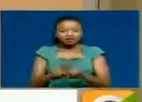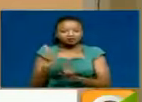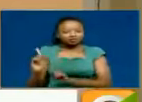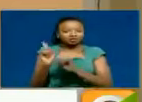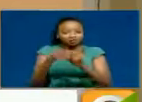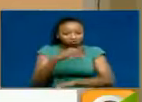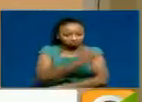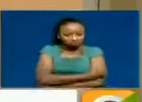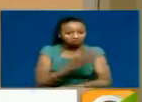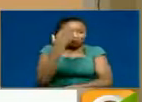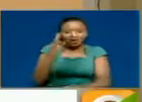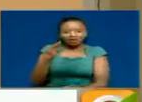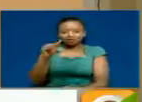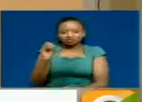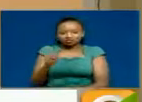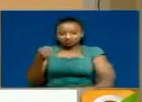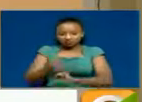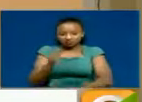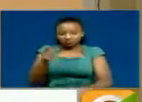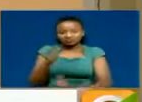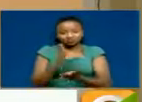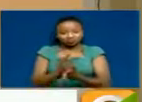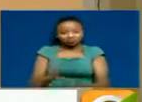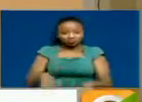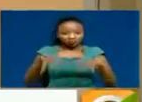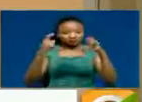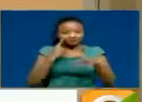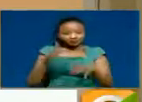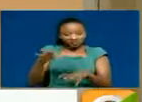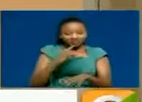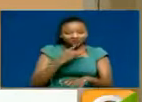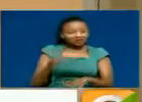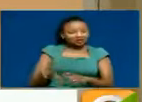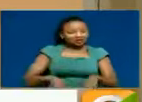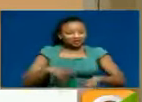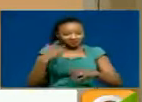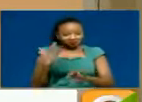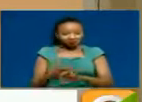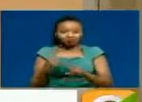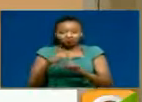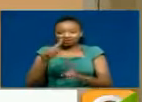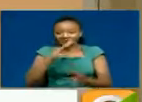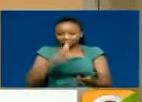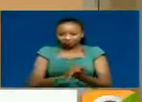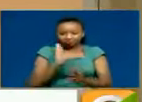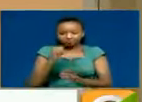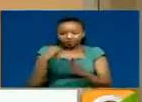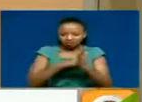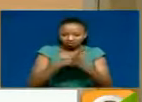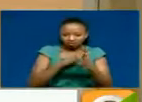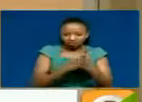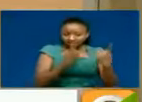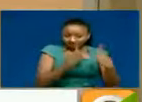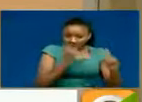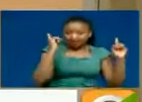courtesy of an NGO. Having grown up seeing the harsh conditions in Turkana, she purposed to give back to her Turkana community as well as